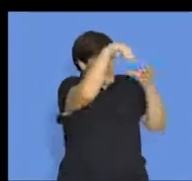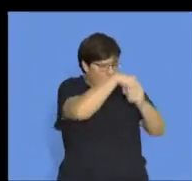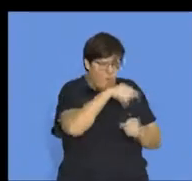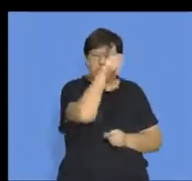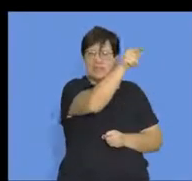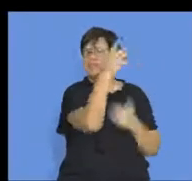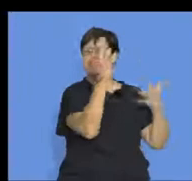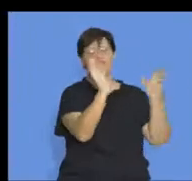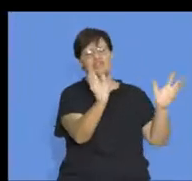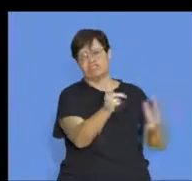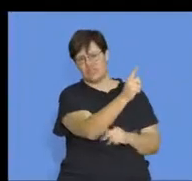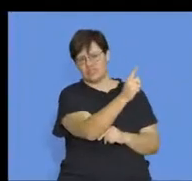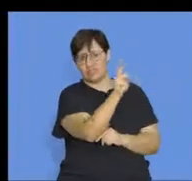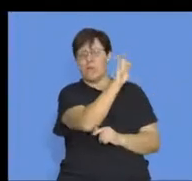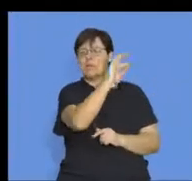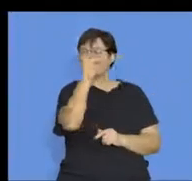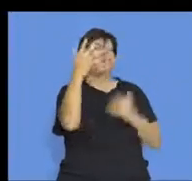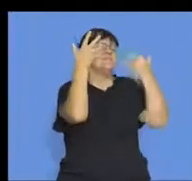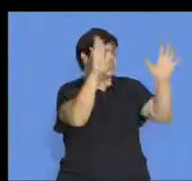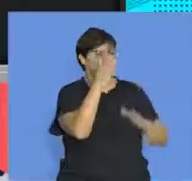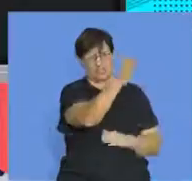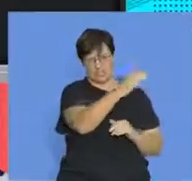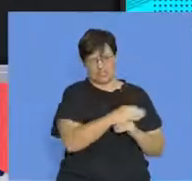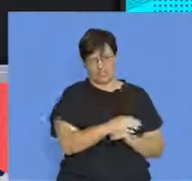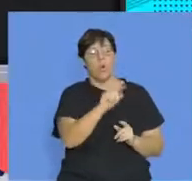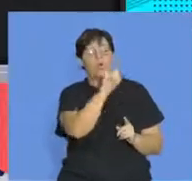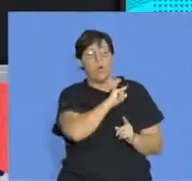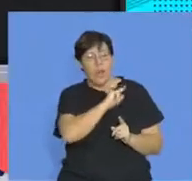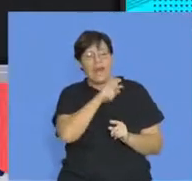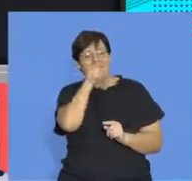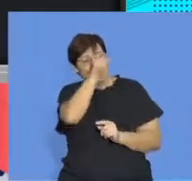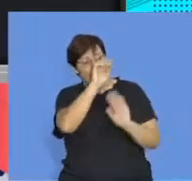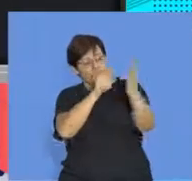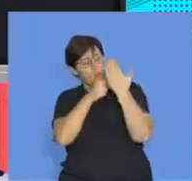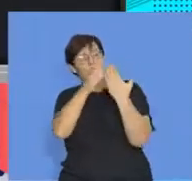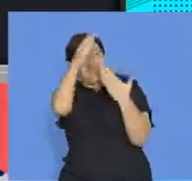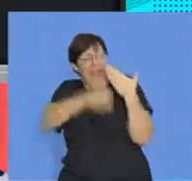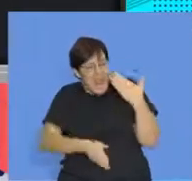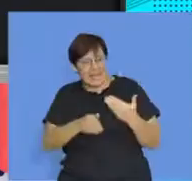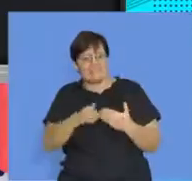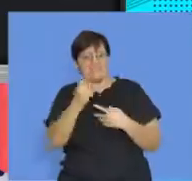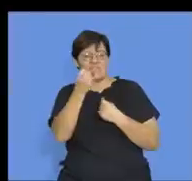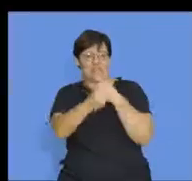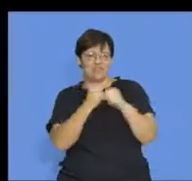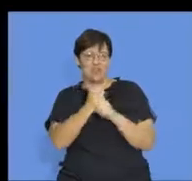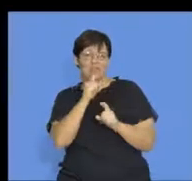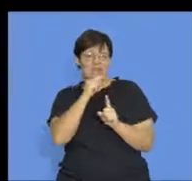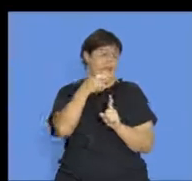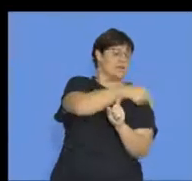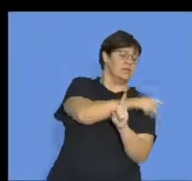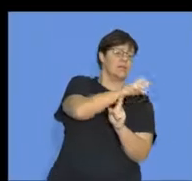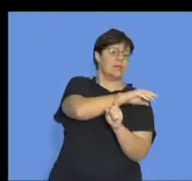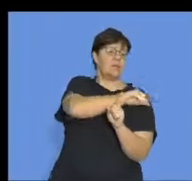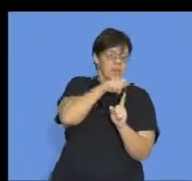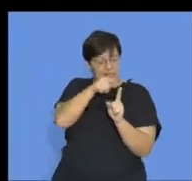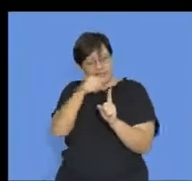already included in the 1 million. It was recorded. Okay, right, so what I'm